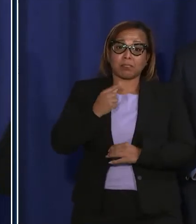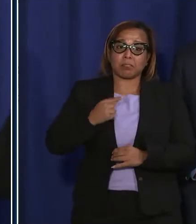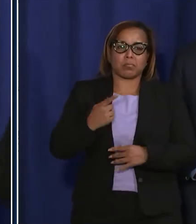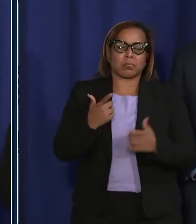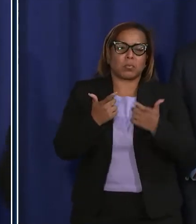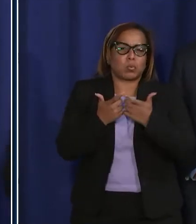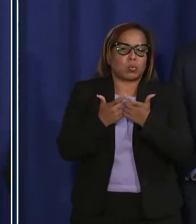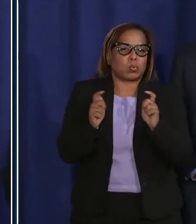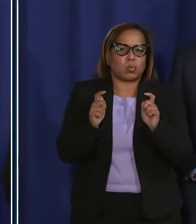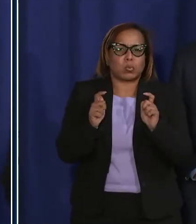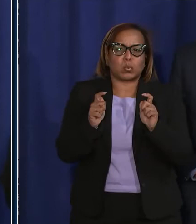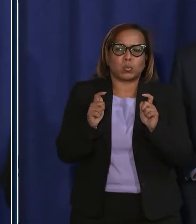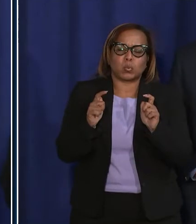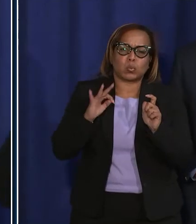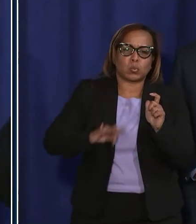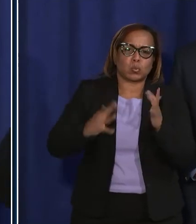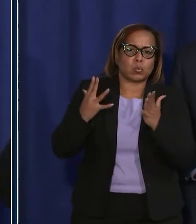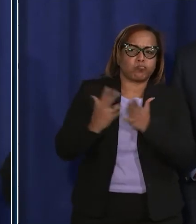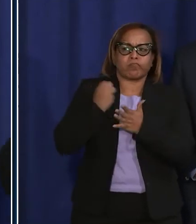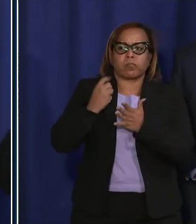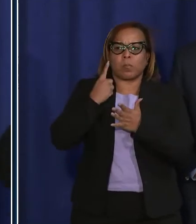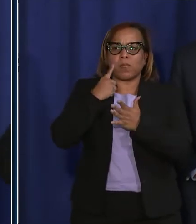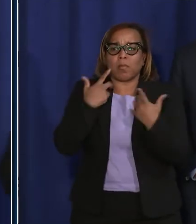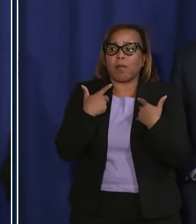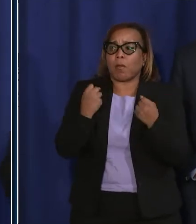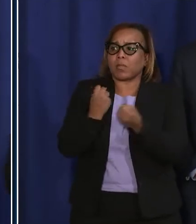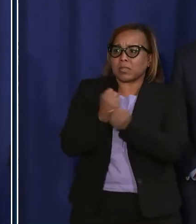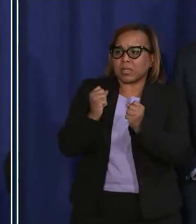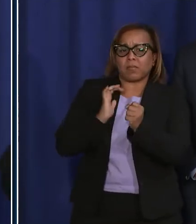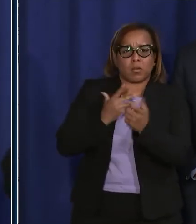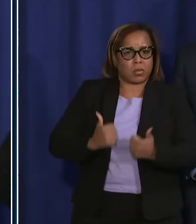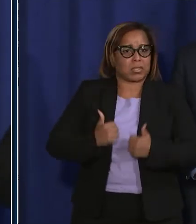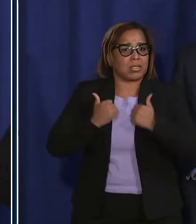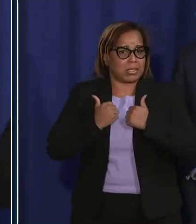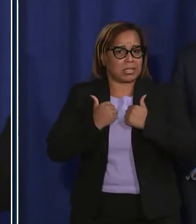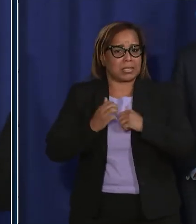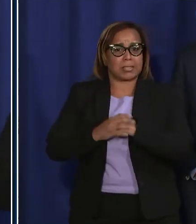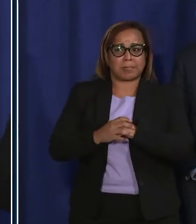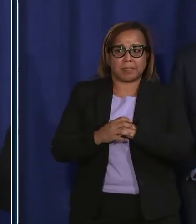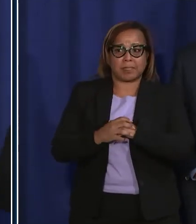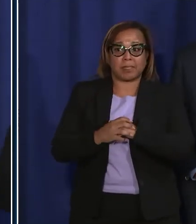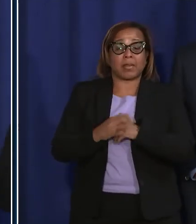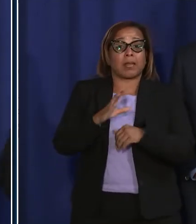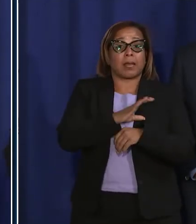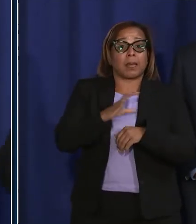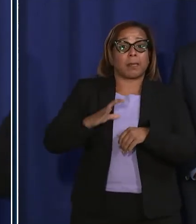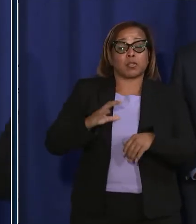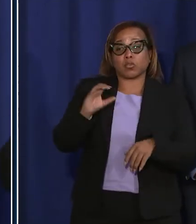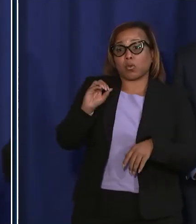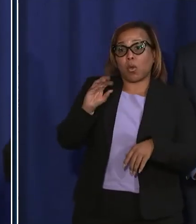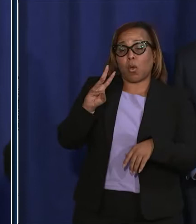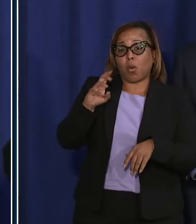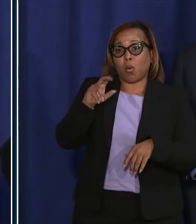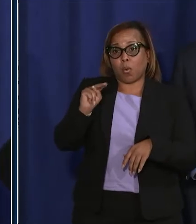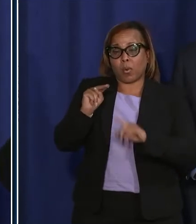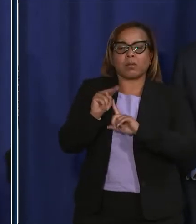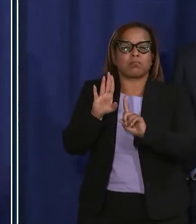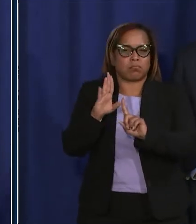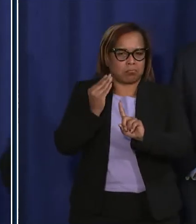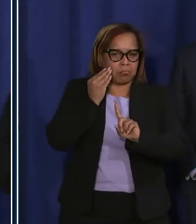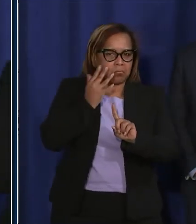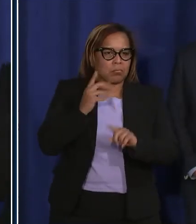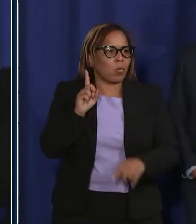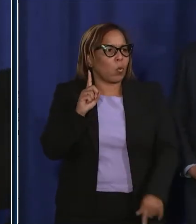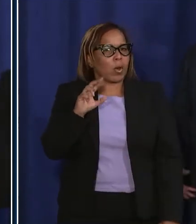a huge win for the health and safety of our residents. Commissioner Owen and his team, and let me just say,